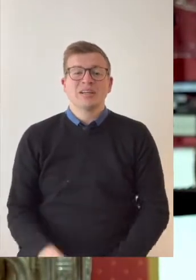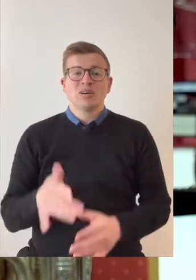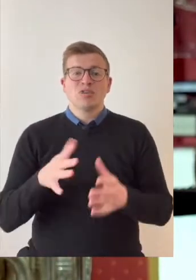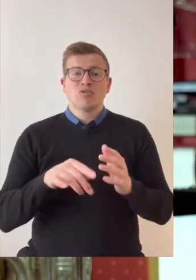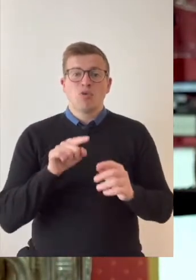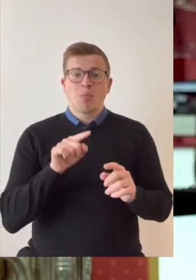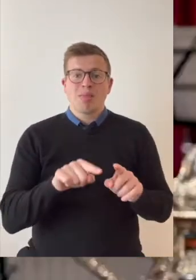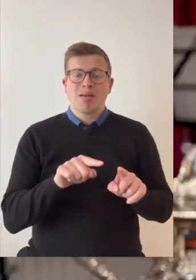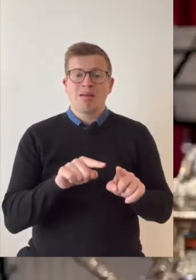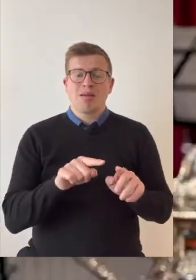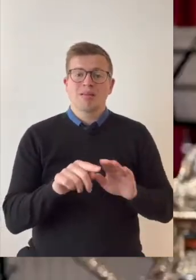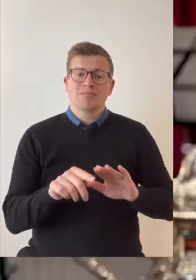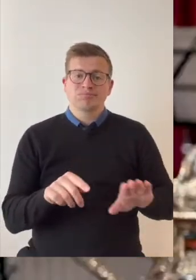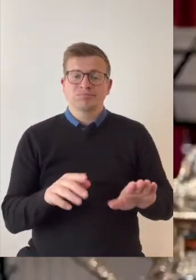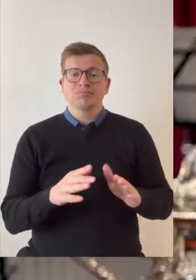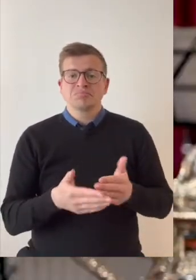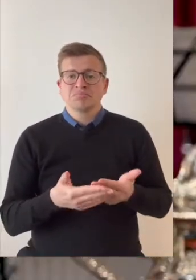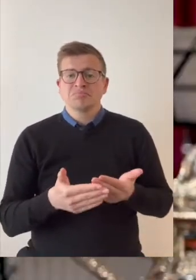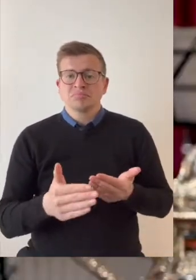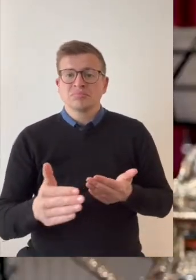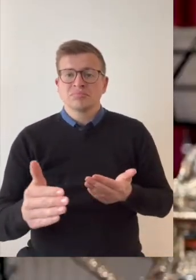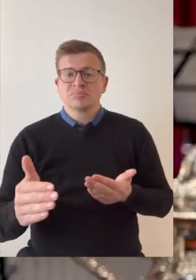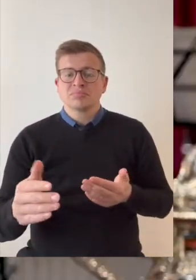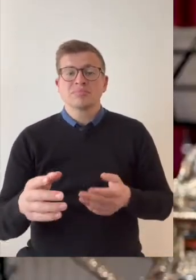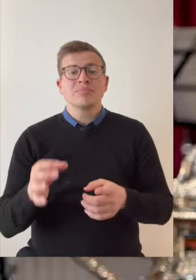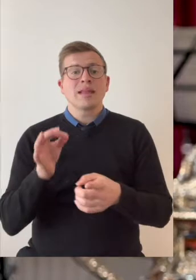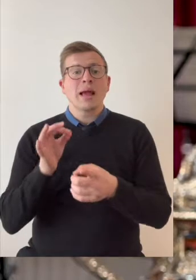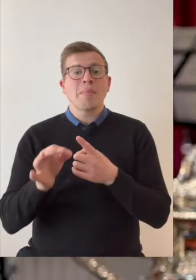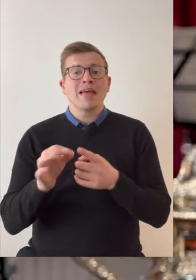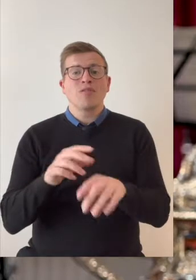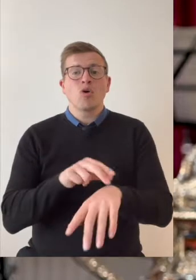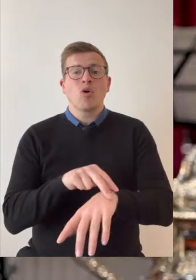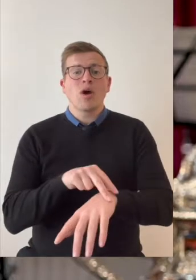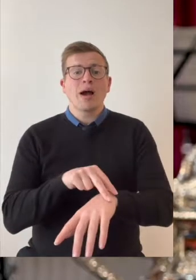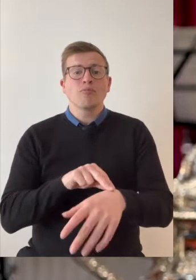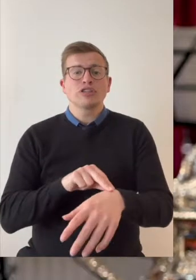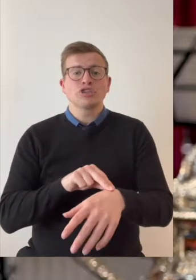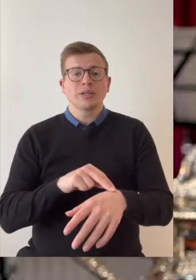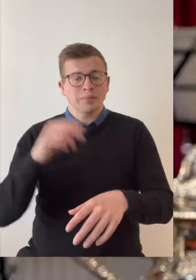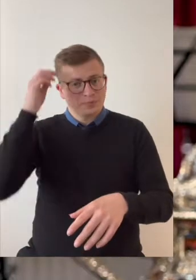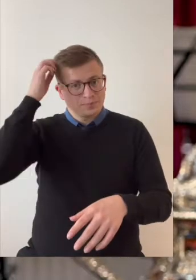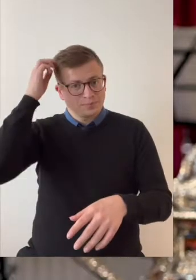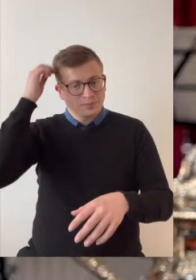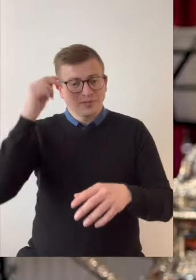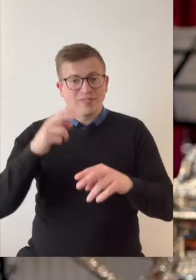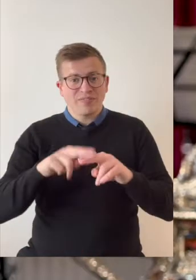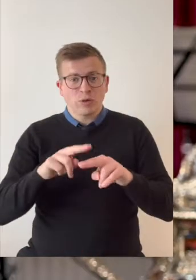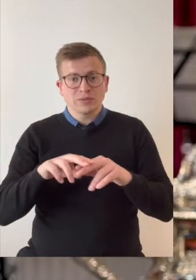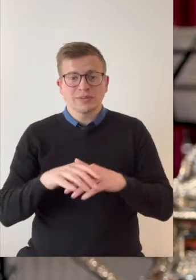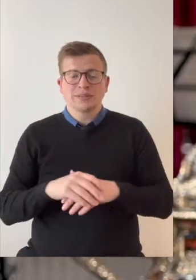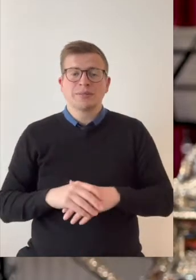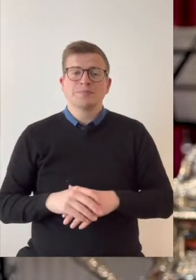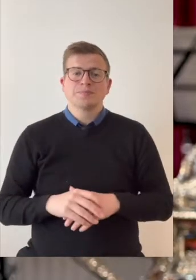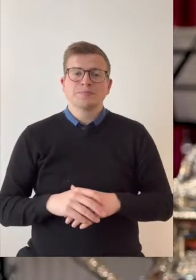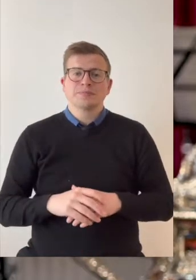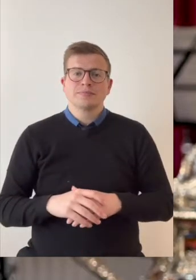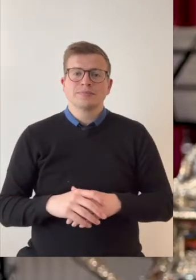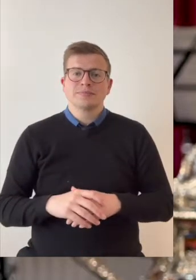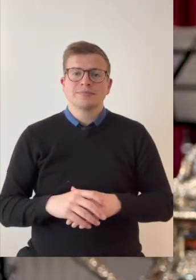went from there and applied for an apprenticeship for Foden's.